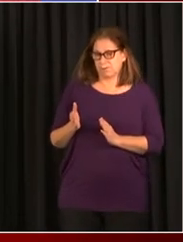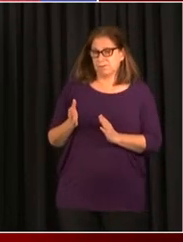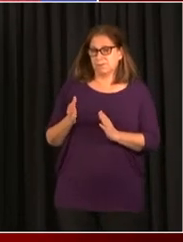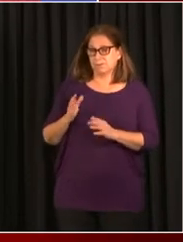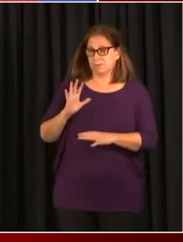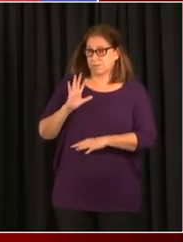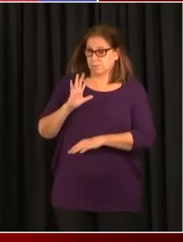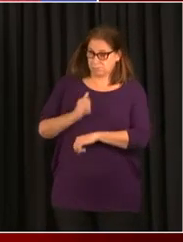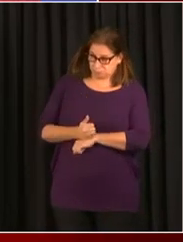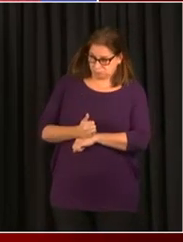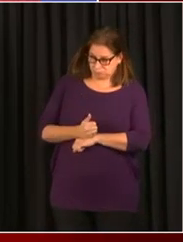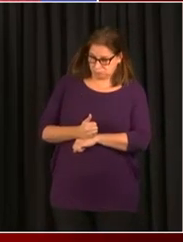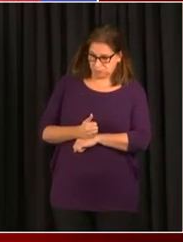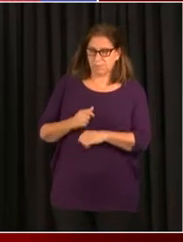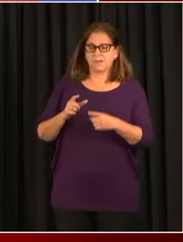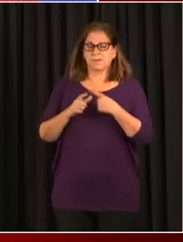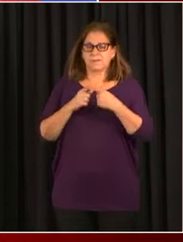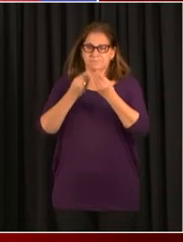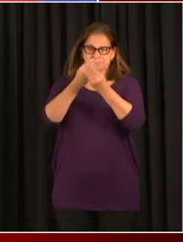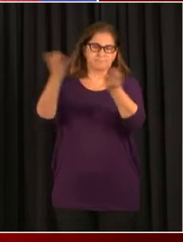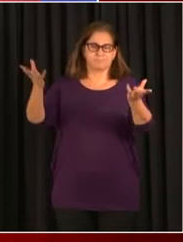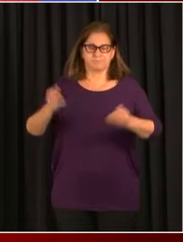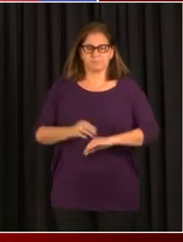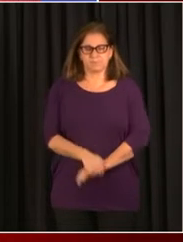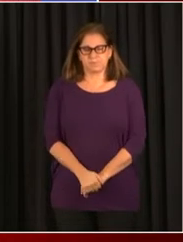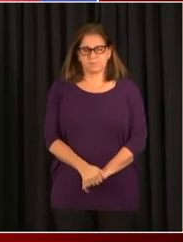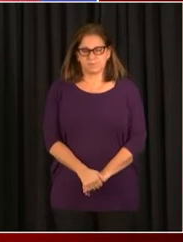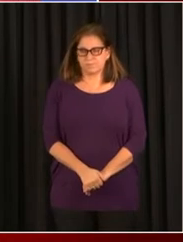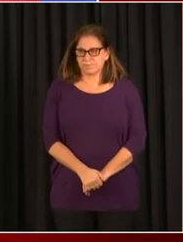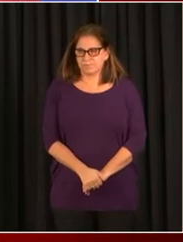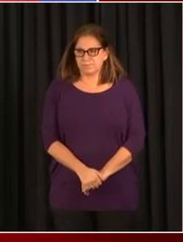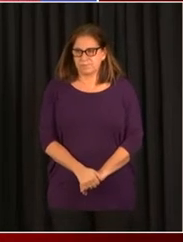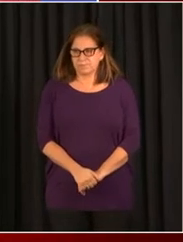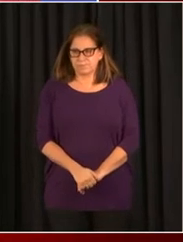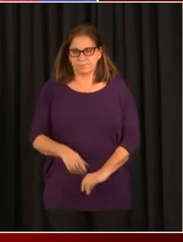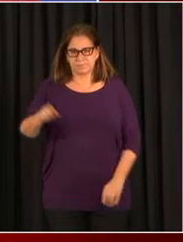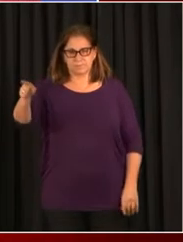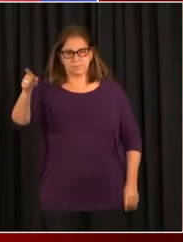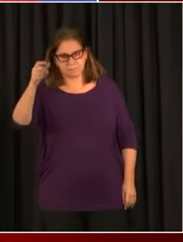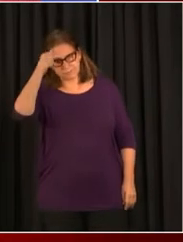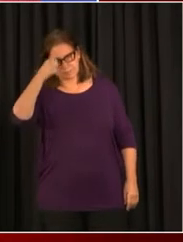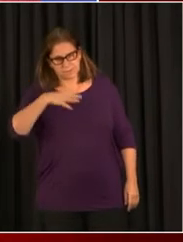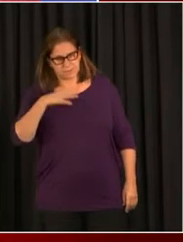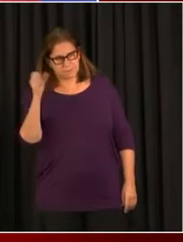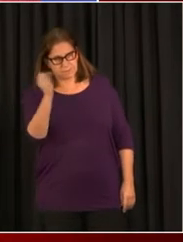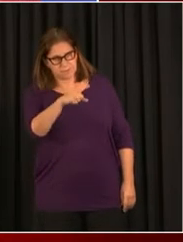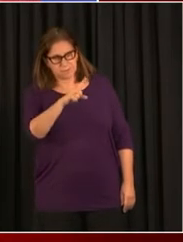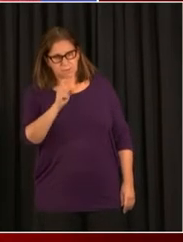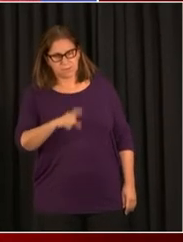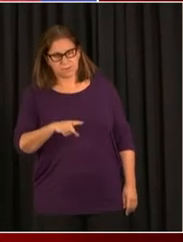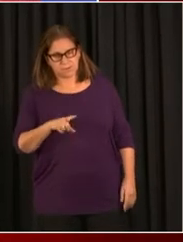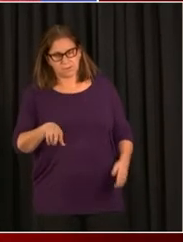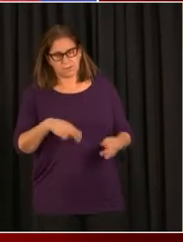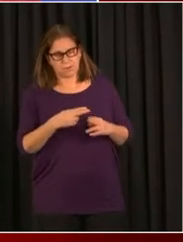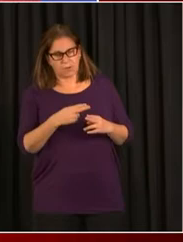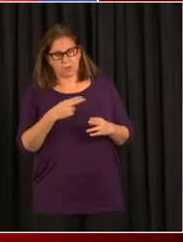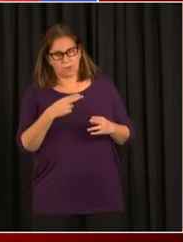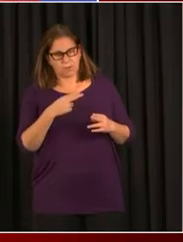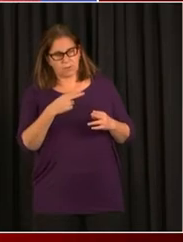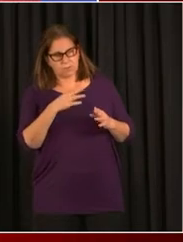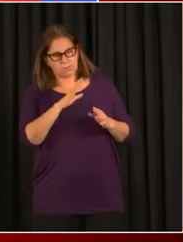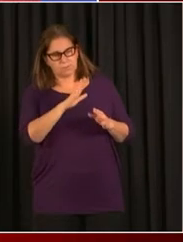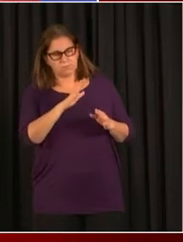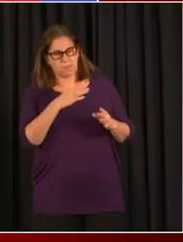I know that, obviously if there were some major education announcement, the chancellor would be here, but I just have a couple of questions.